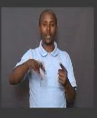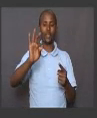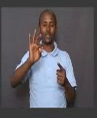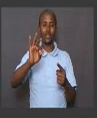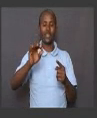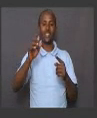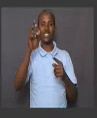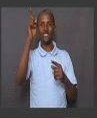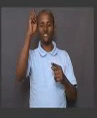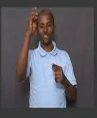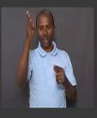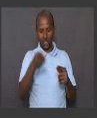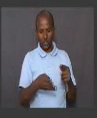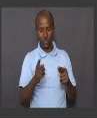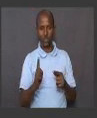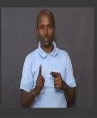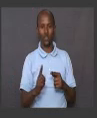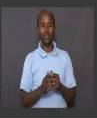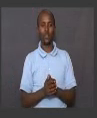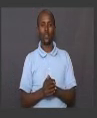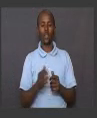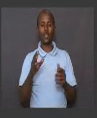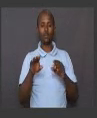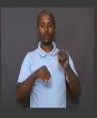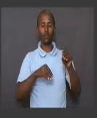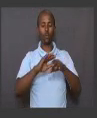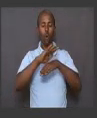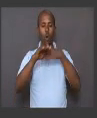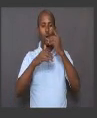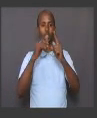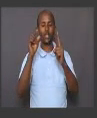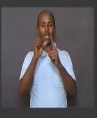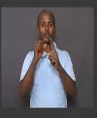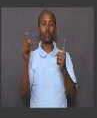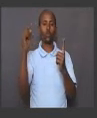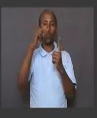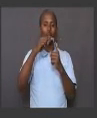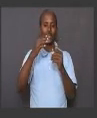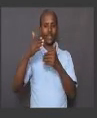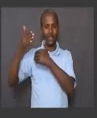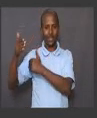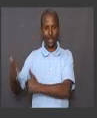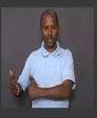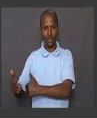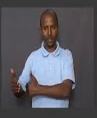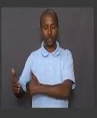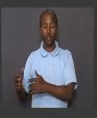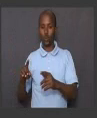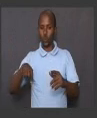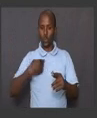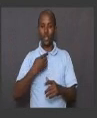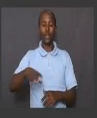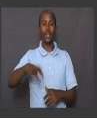the fraction and move all the terms to one side. We